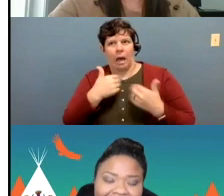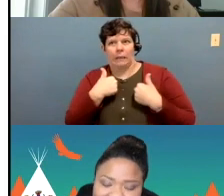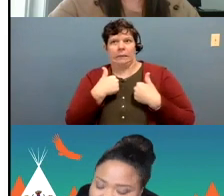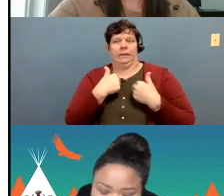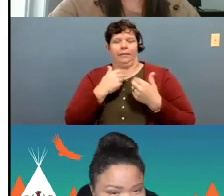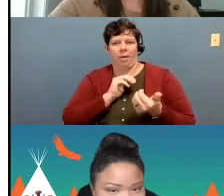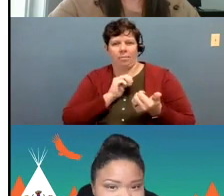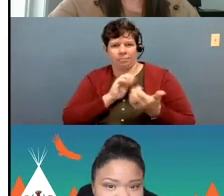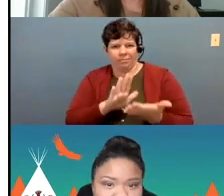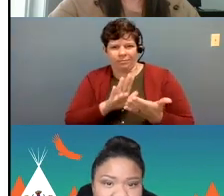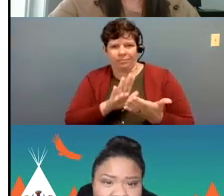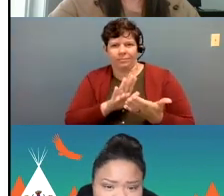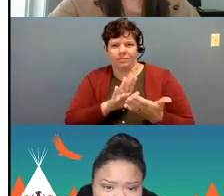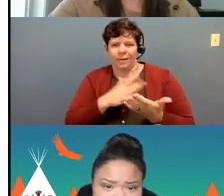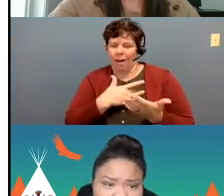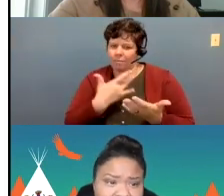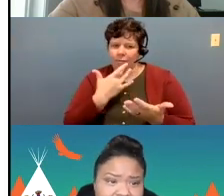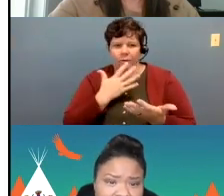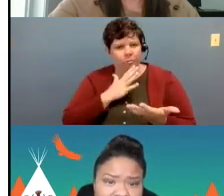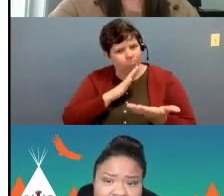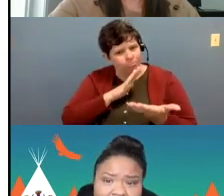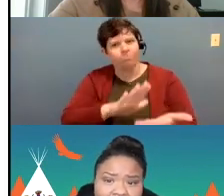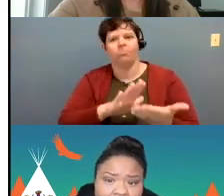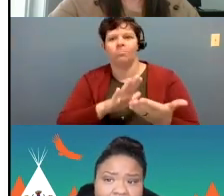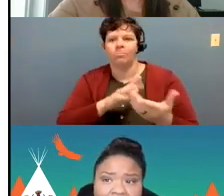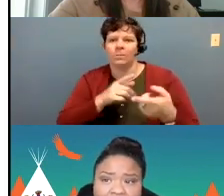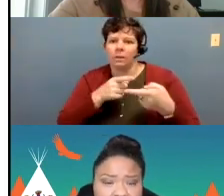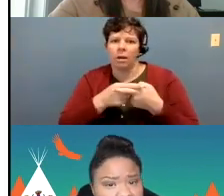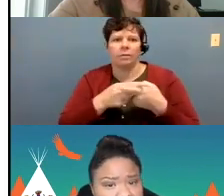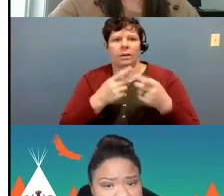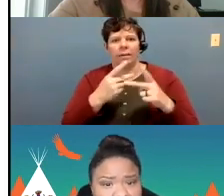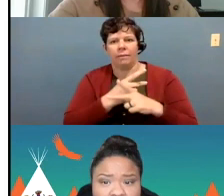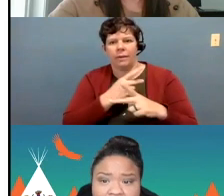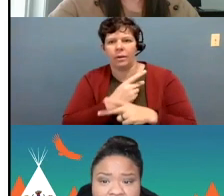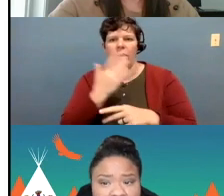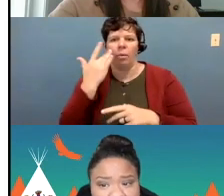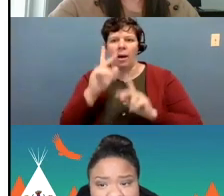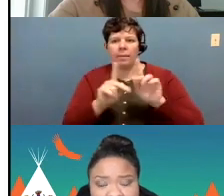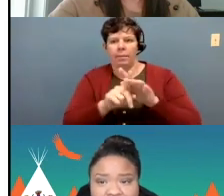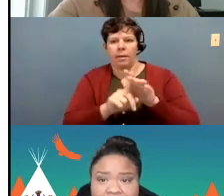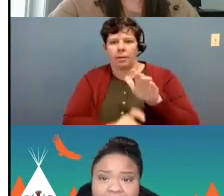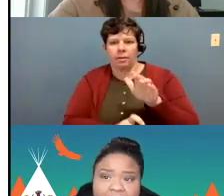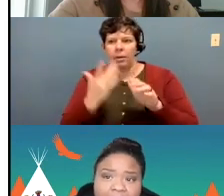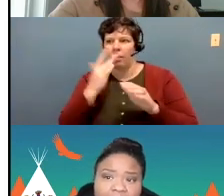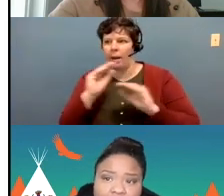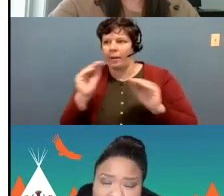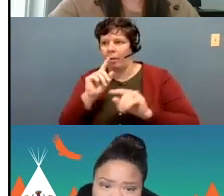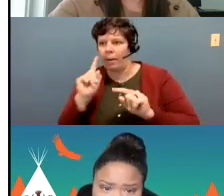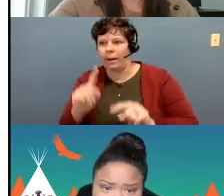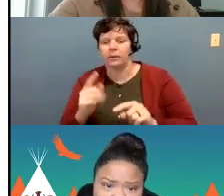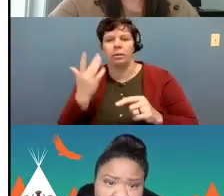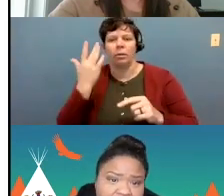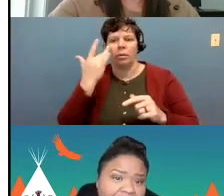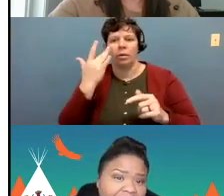I actually lean heavily into it, especially when it comes to navigating why folks are missing, why we don't have answers, why the